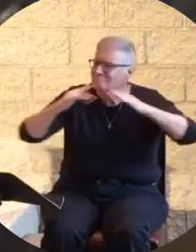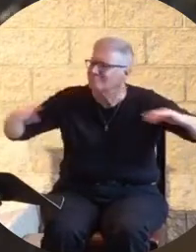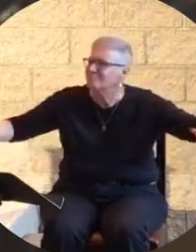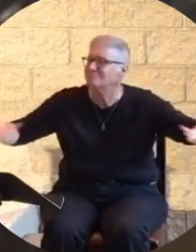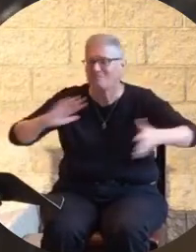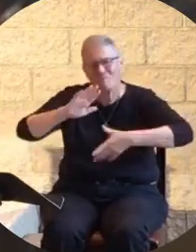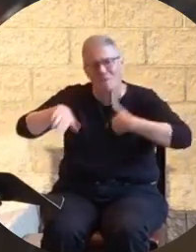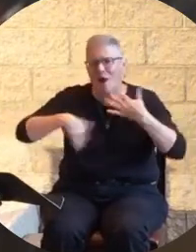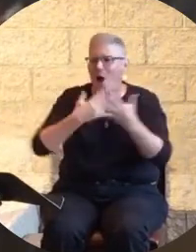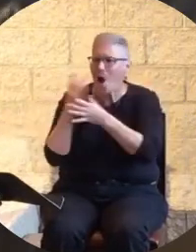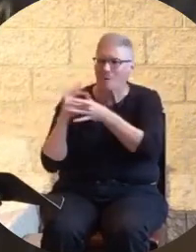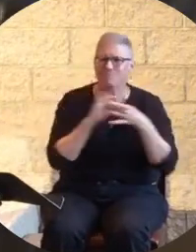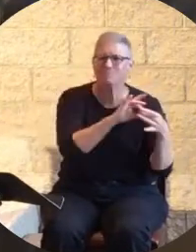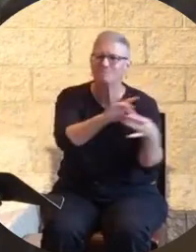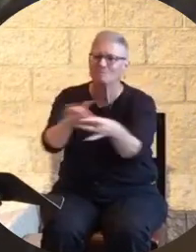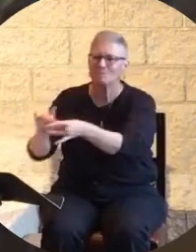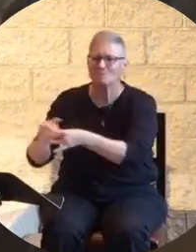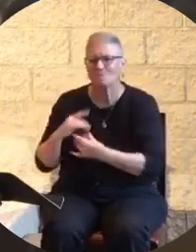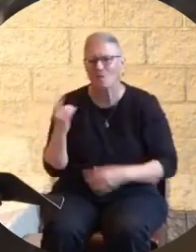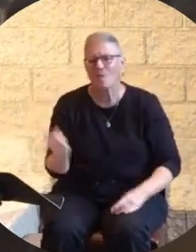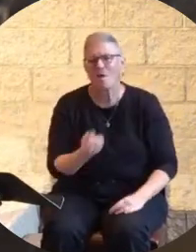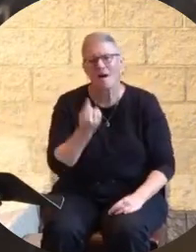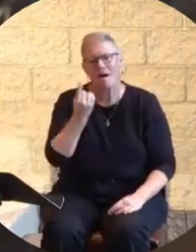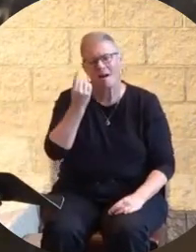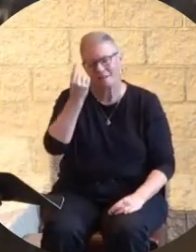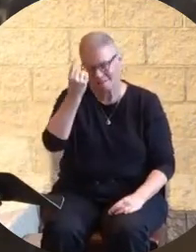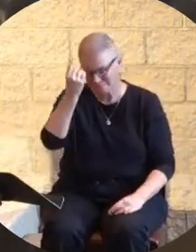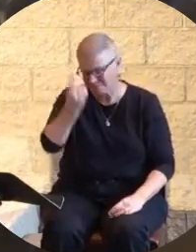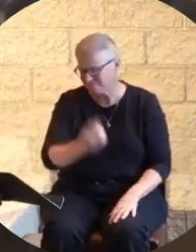it all comes down.